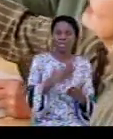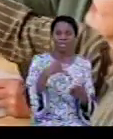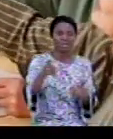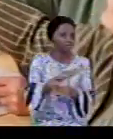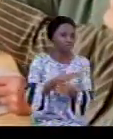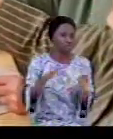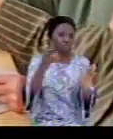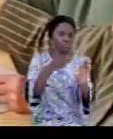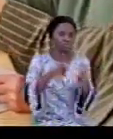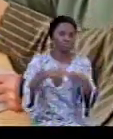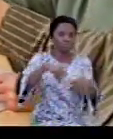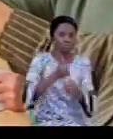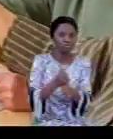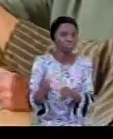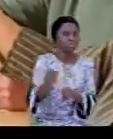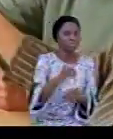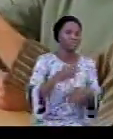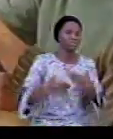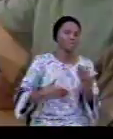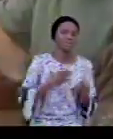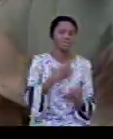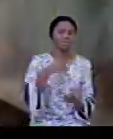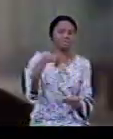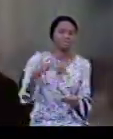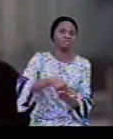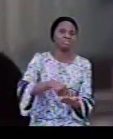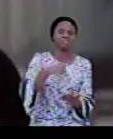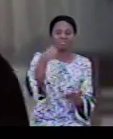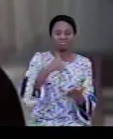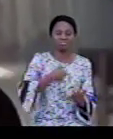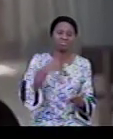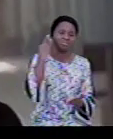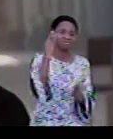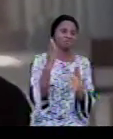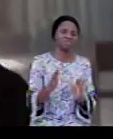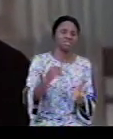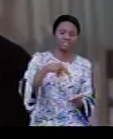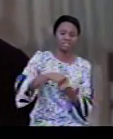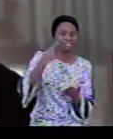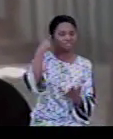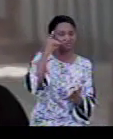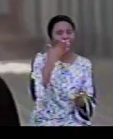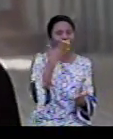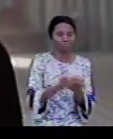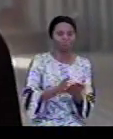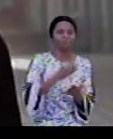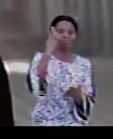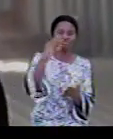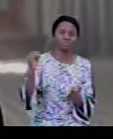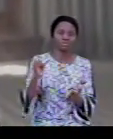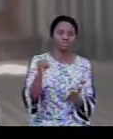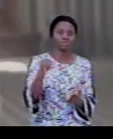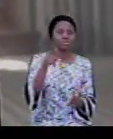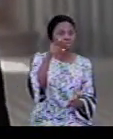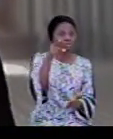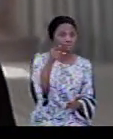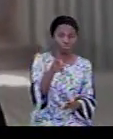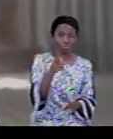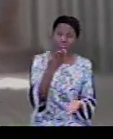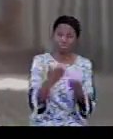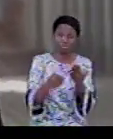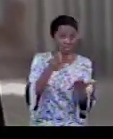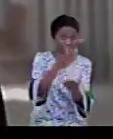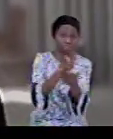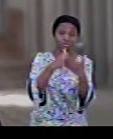I'm a preacher, and I stand for sound doctrine. You will, if you ever get to heaven, you might get to